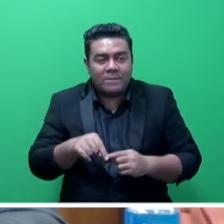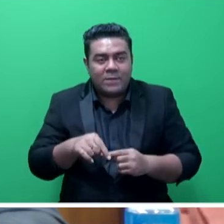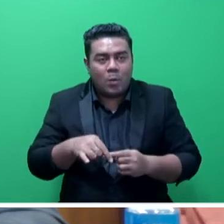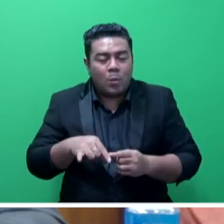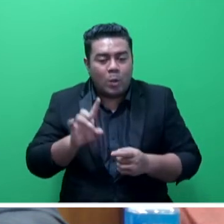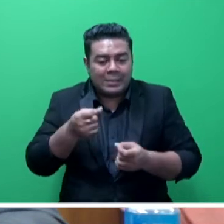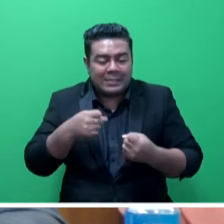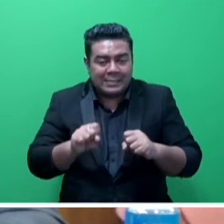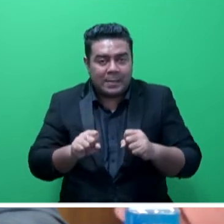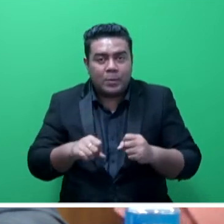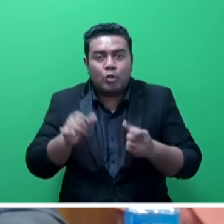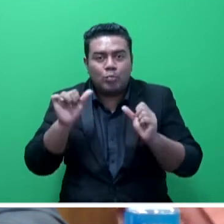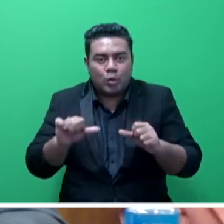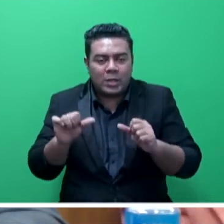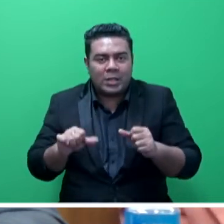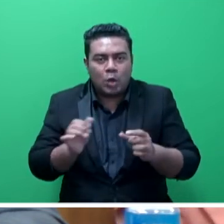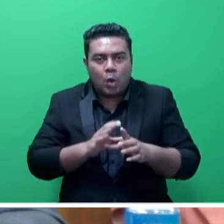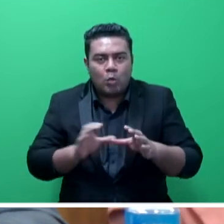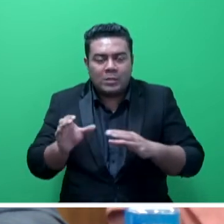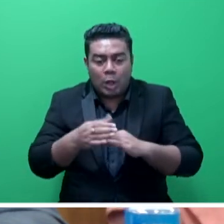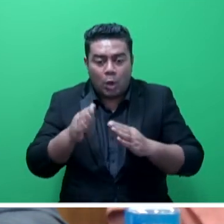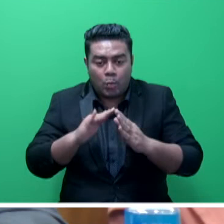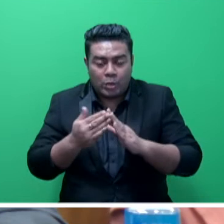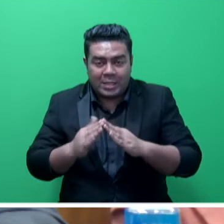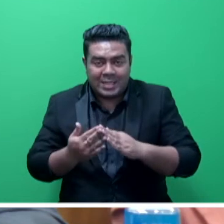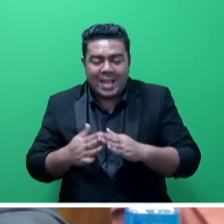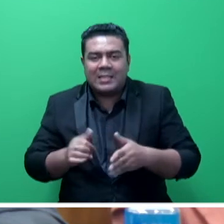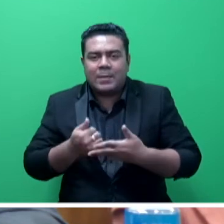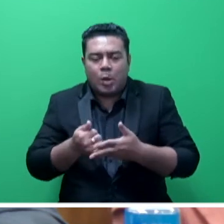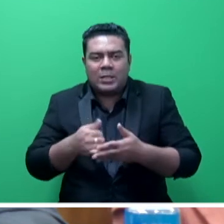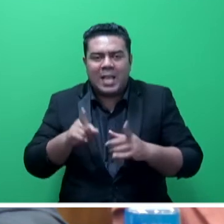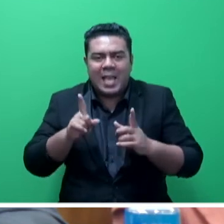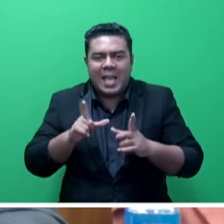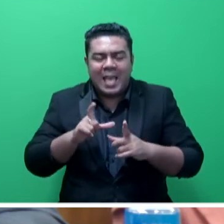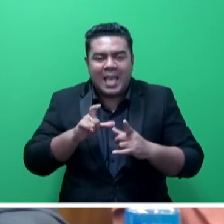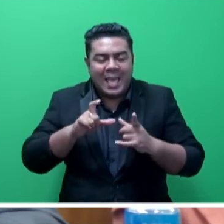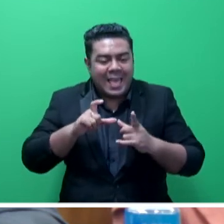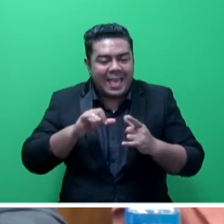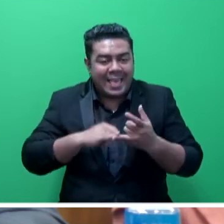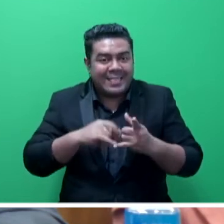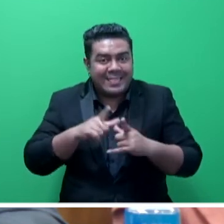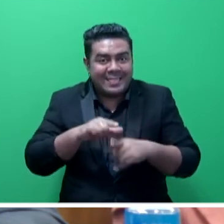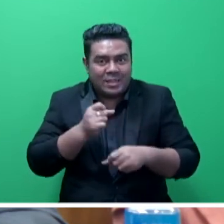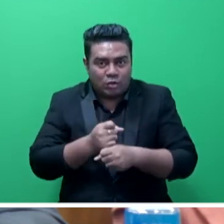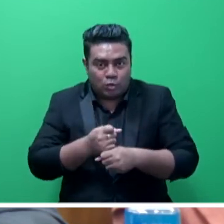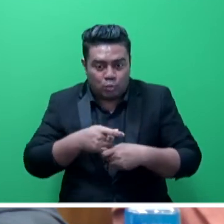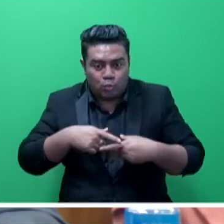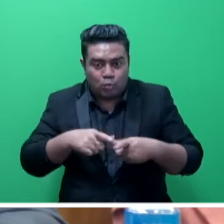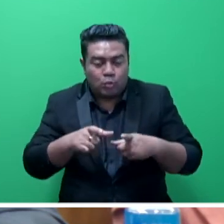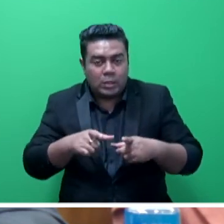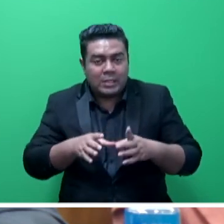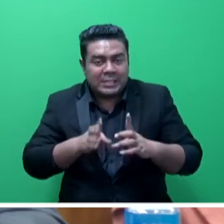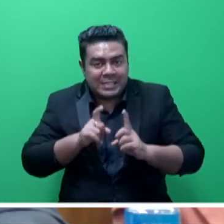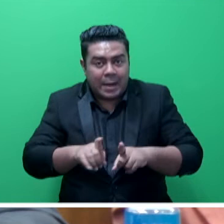to protect coastal communities and support sustainable development. In 2020, a coastal